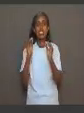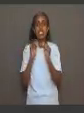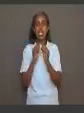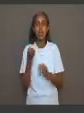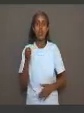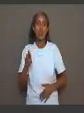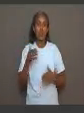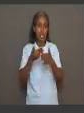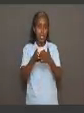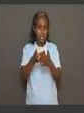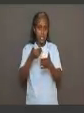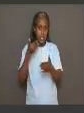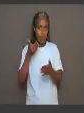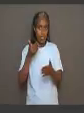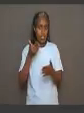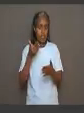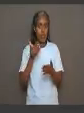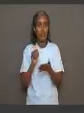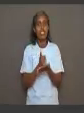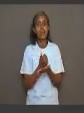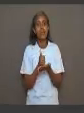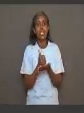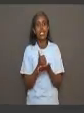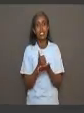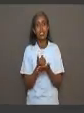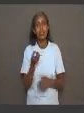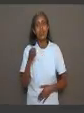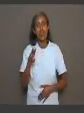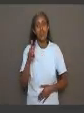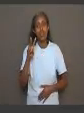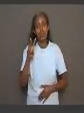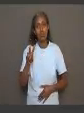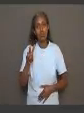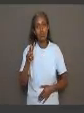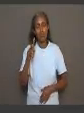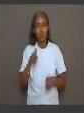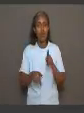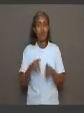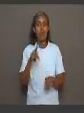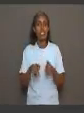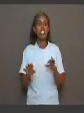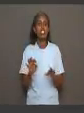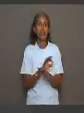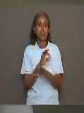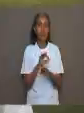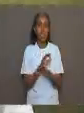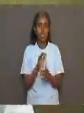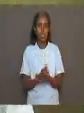or difference of the means of the two population